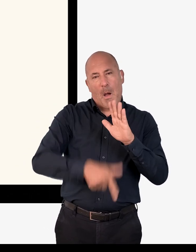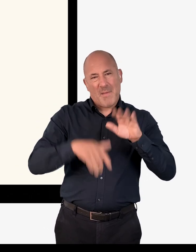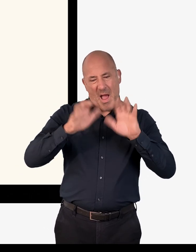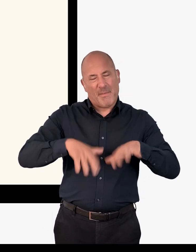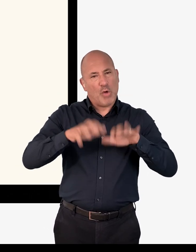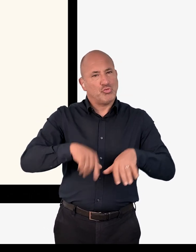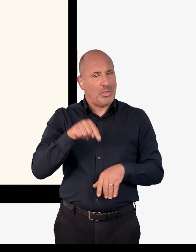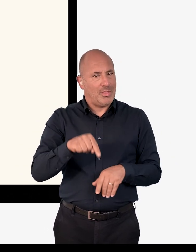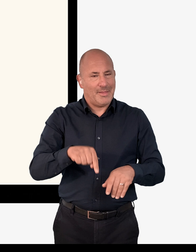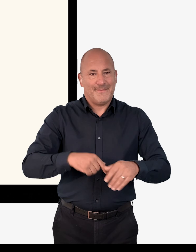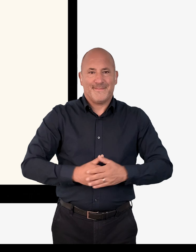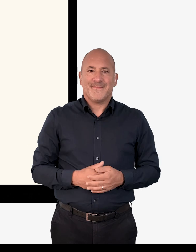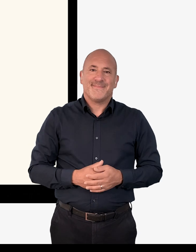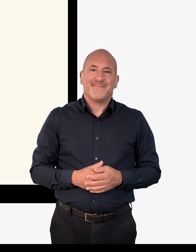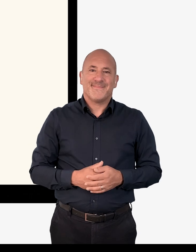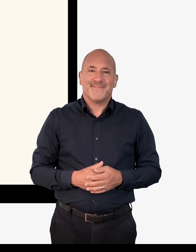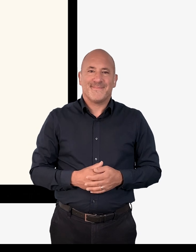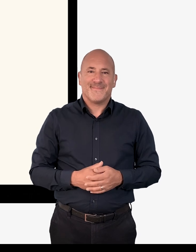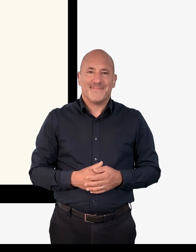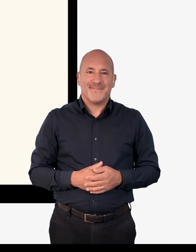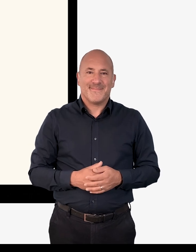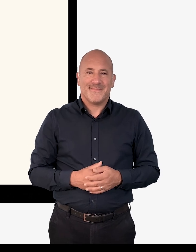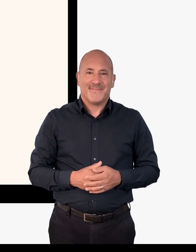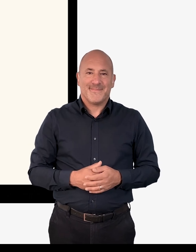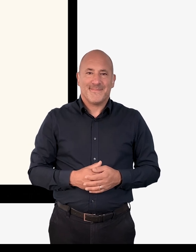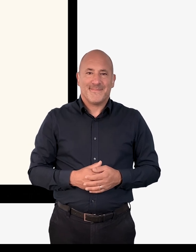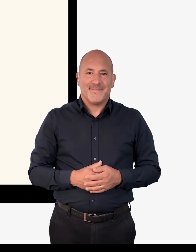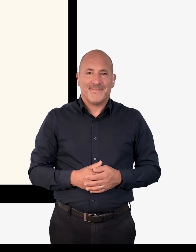of your full application submission.